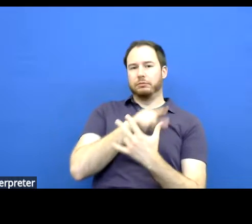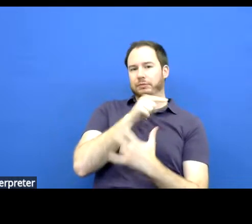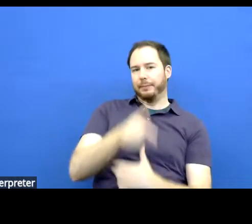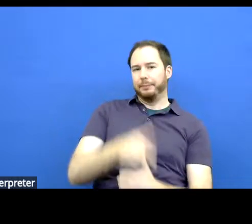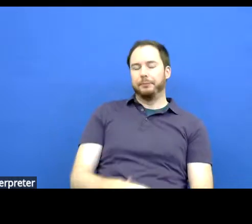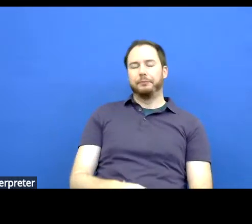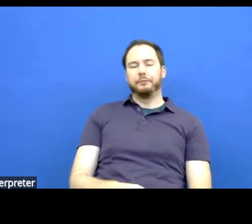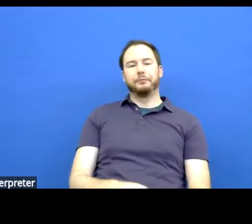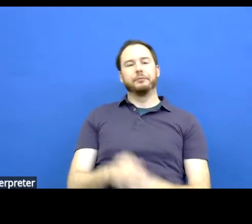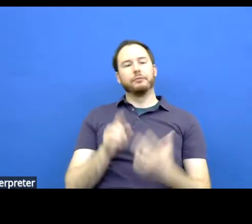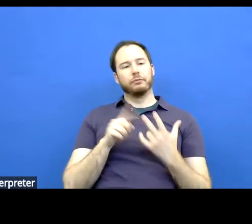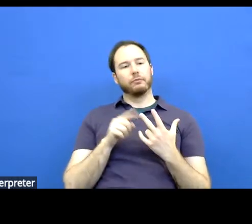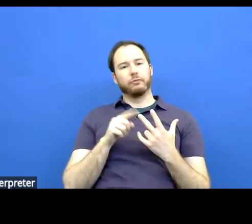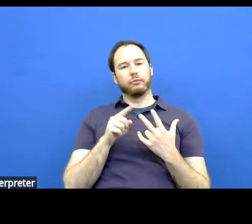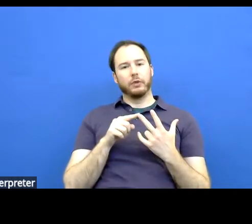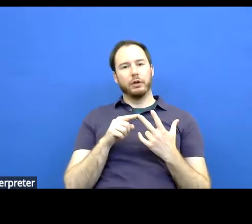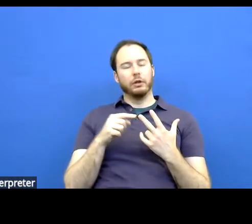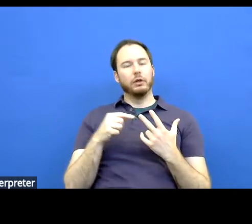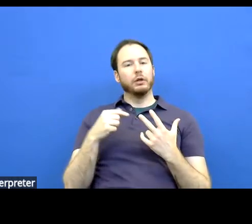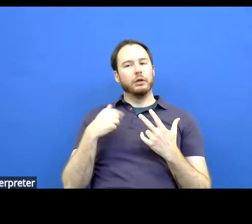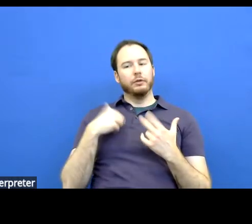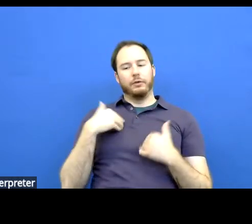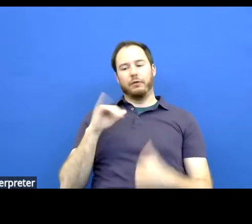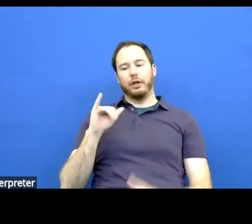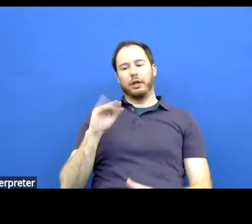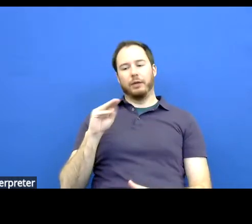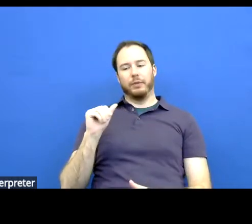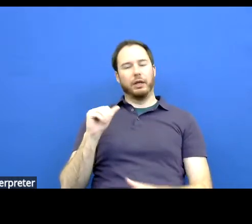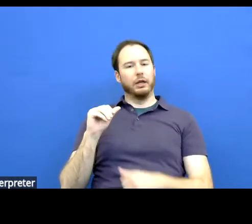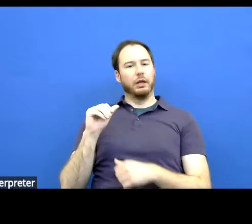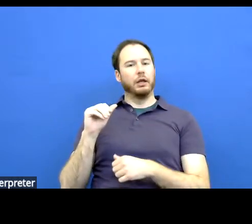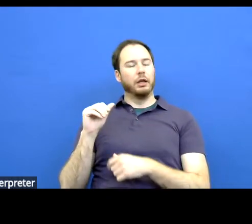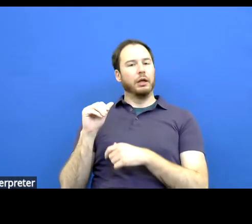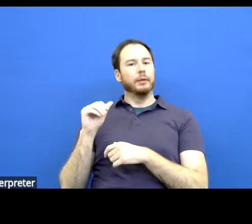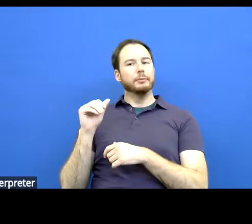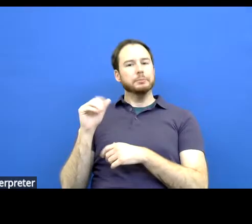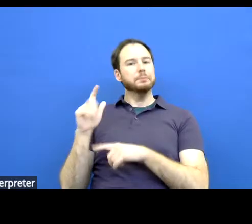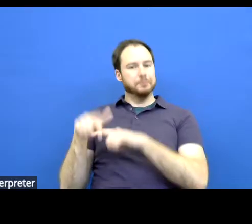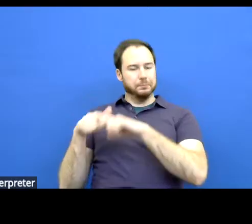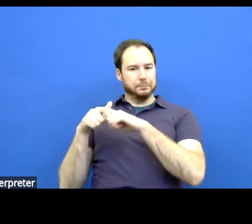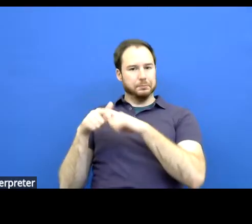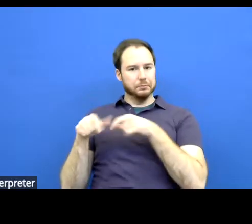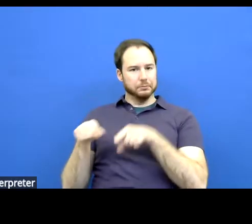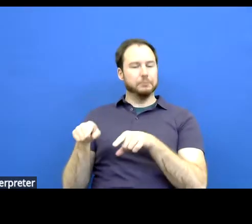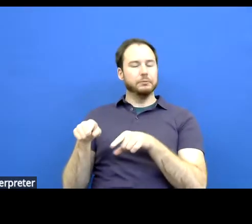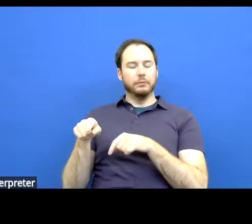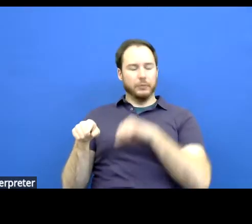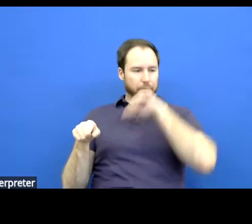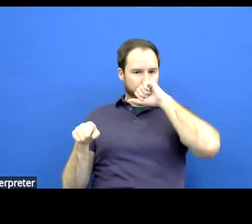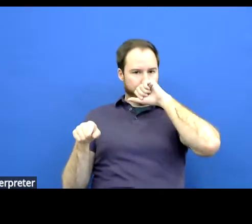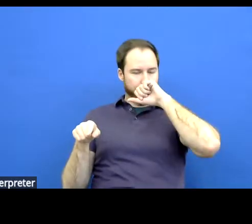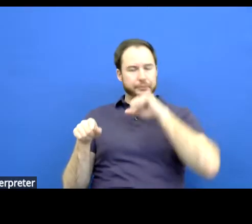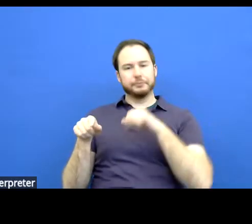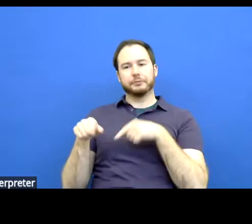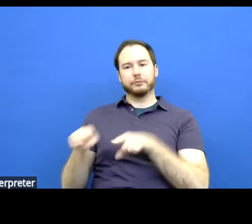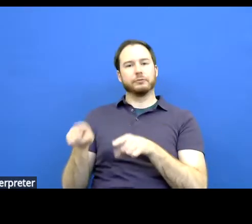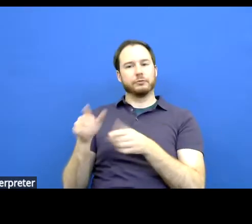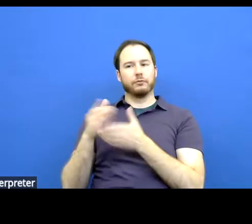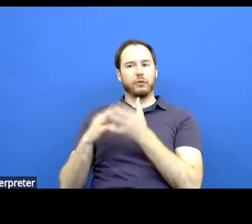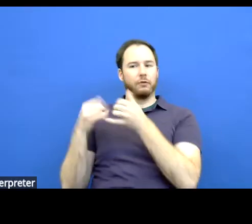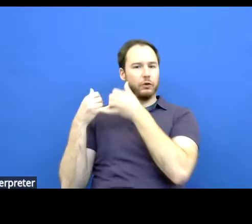So we had an IMA in place when we were doing some of the